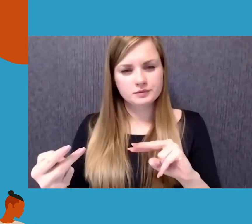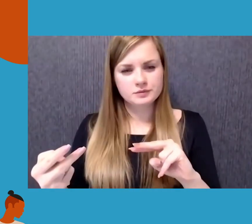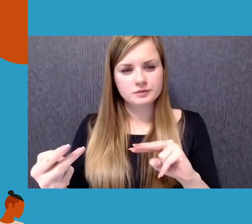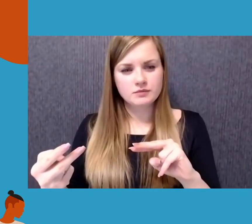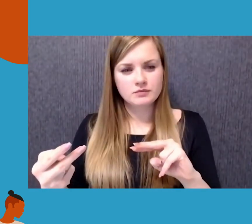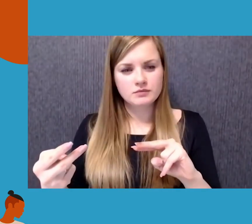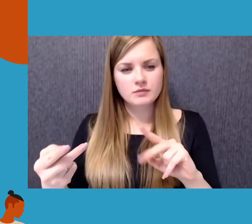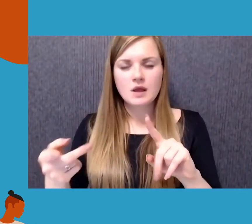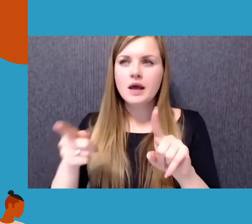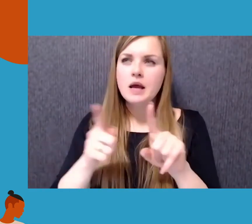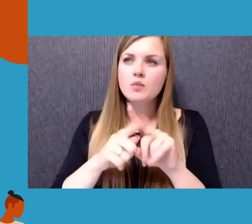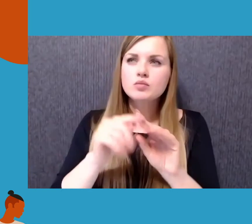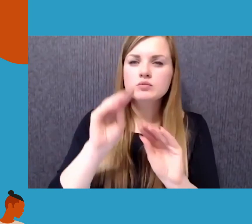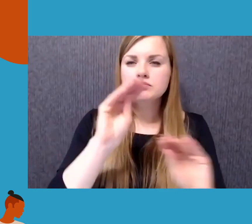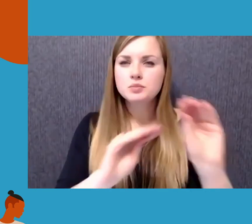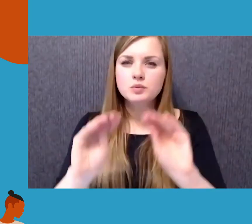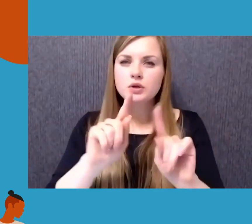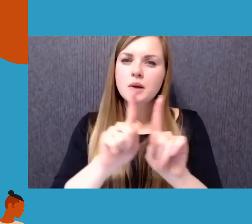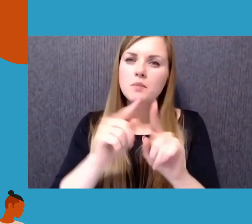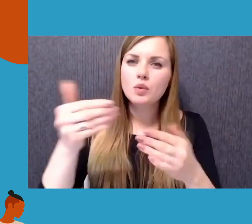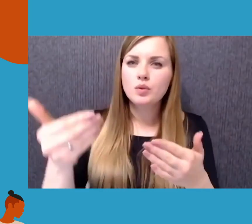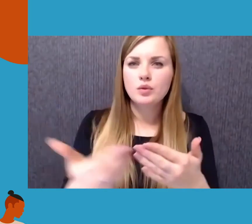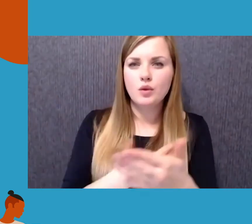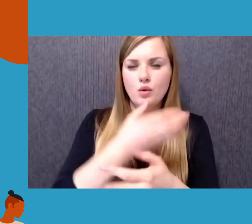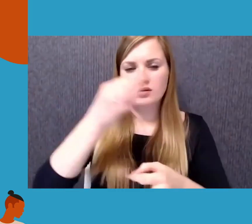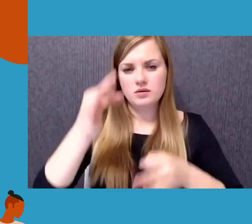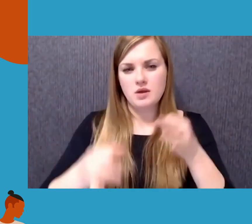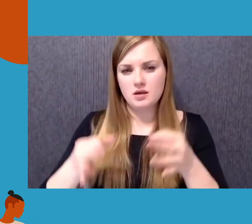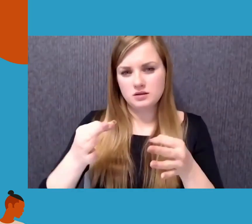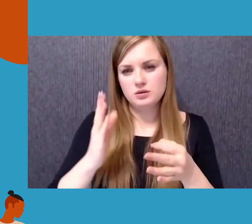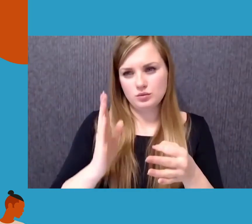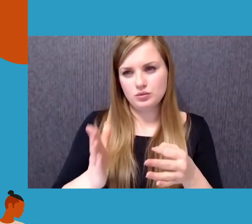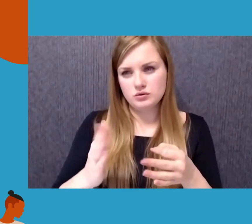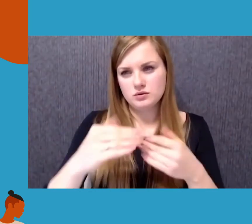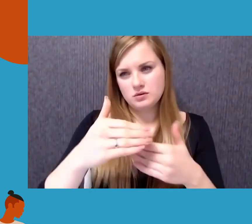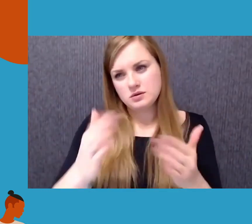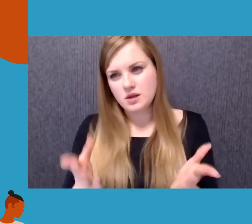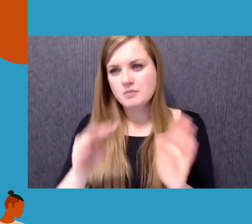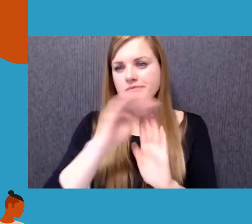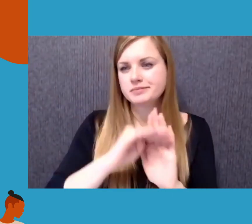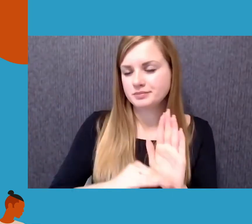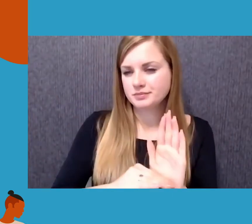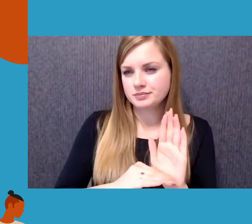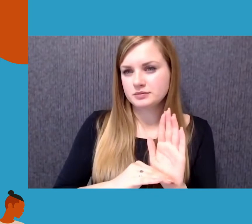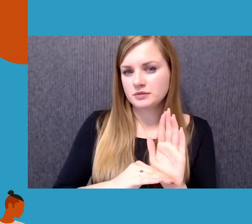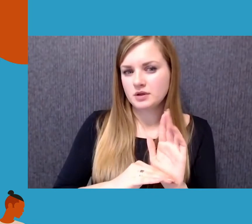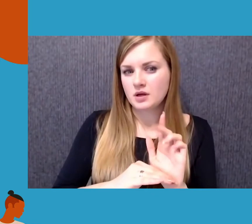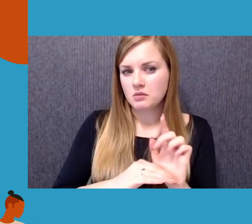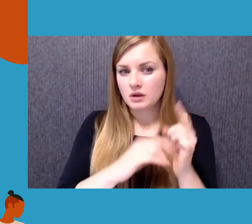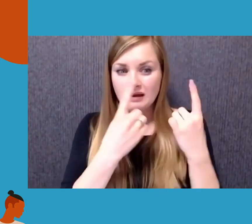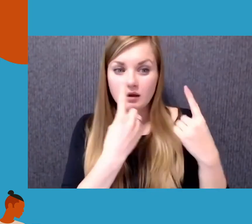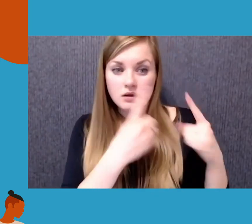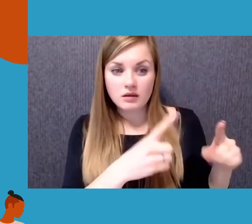system, and that it will help formulate new case law, and